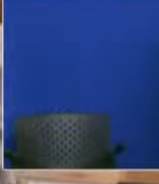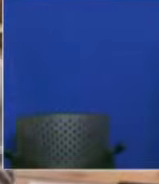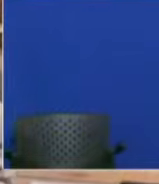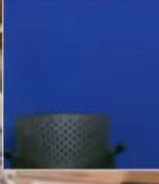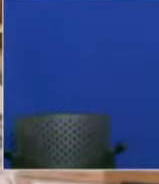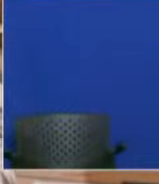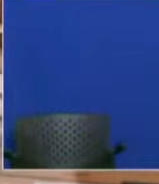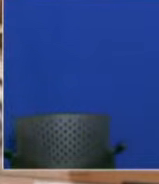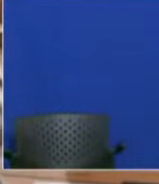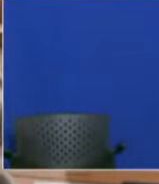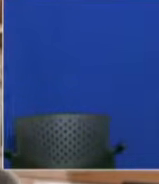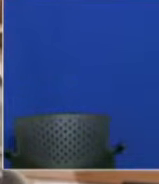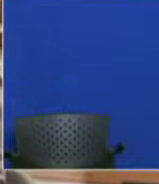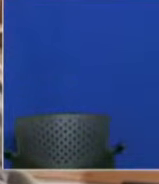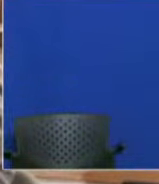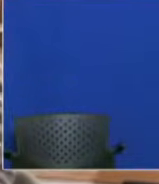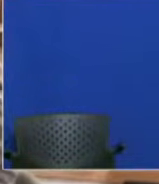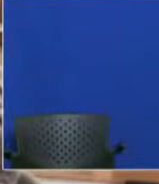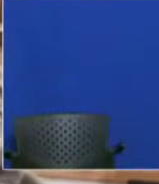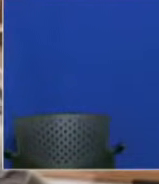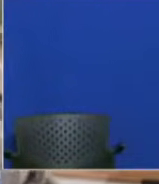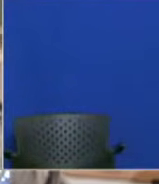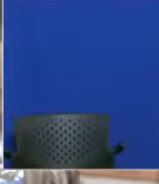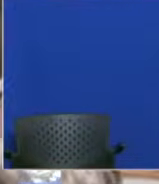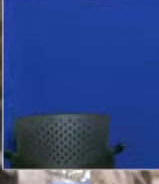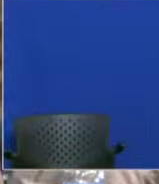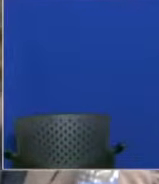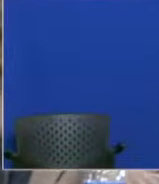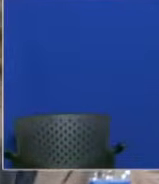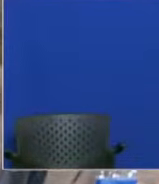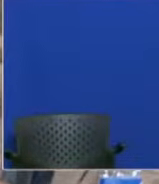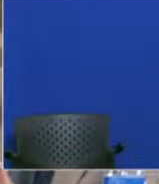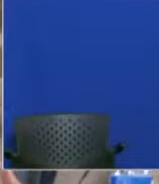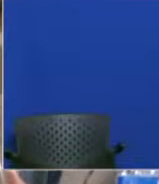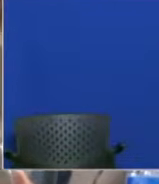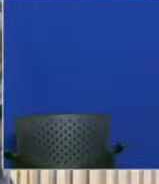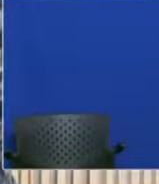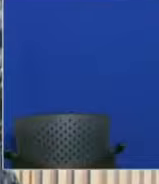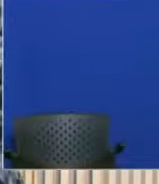Thank you so much. This is yours. Happy birthday.